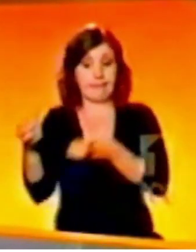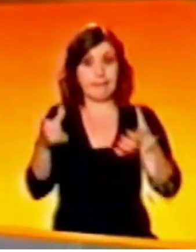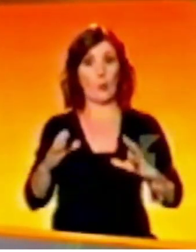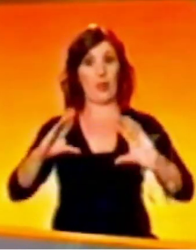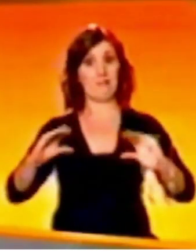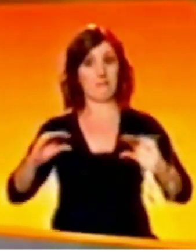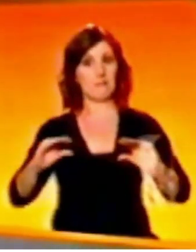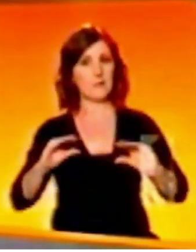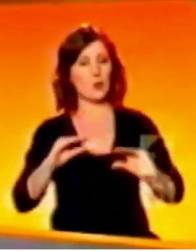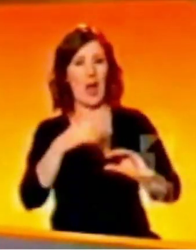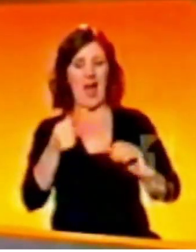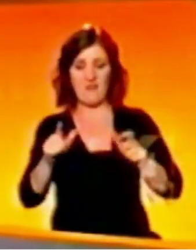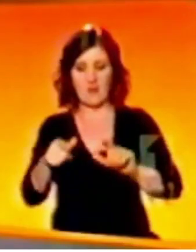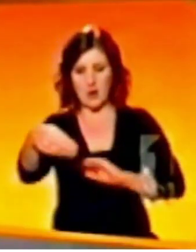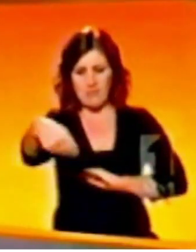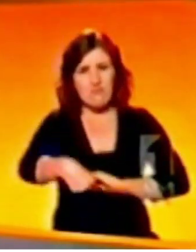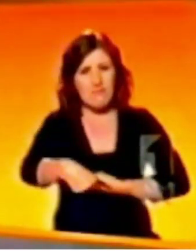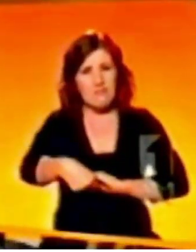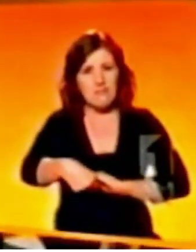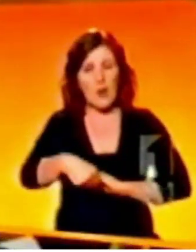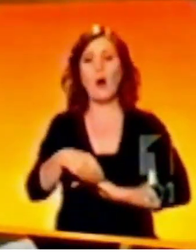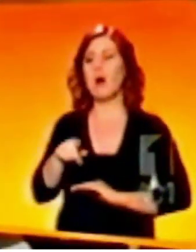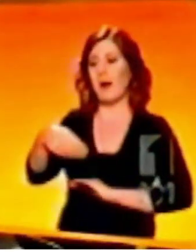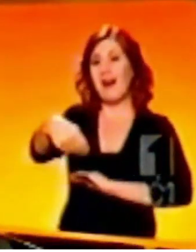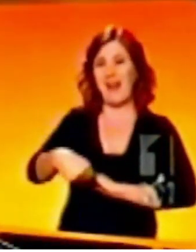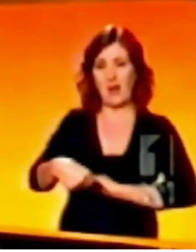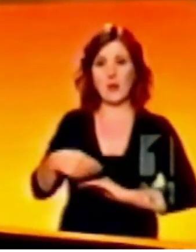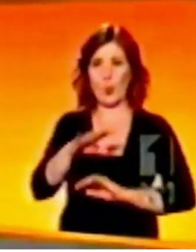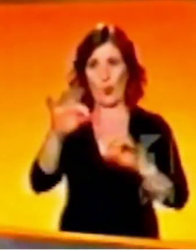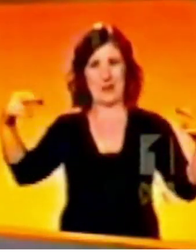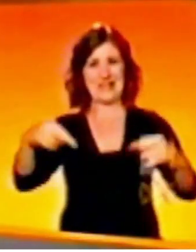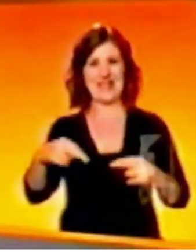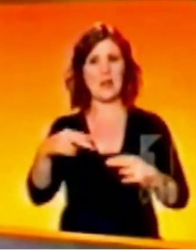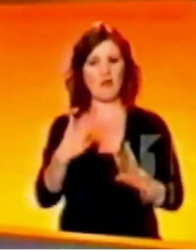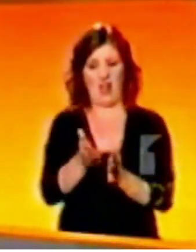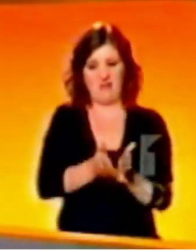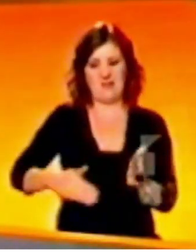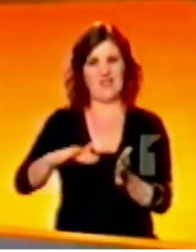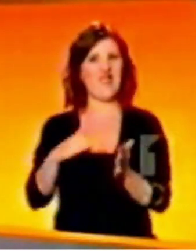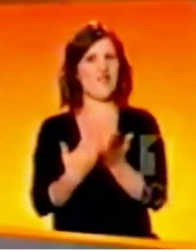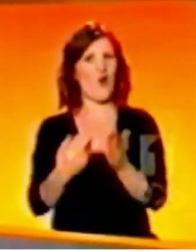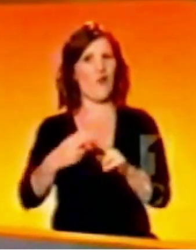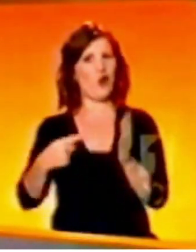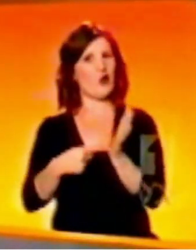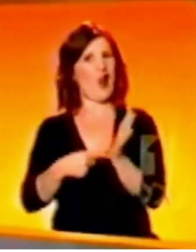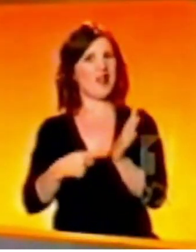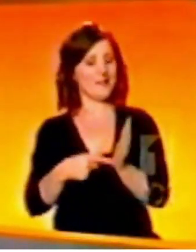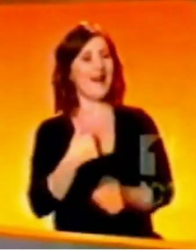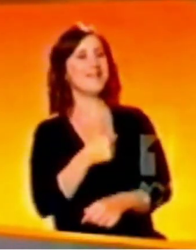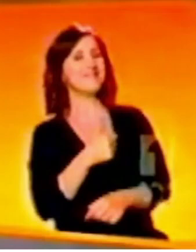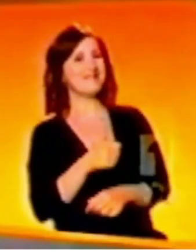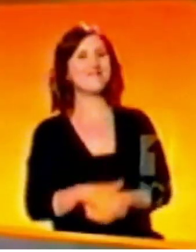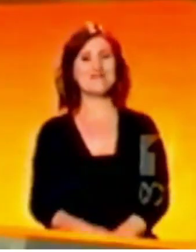Yes. So you've got that little insert there. So no one see the new travel with a toilet seat. Yep, yeah, that's